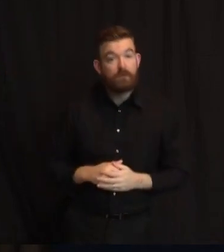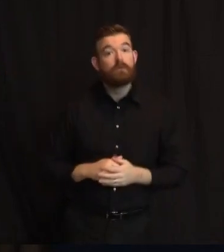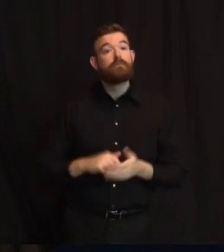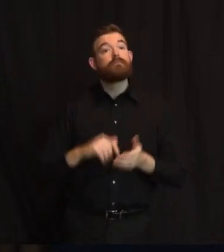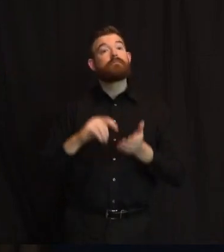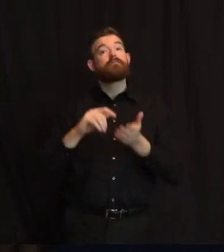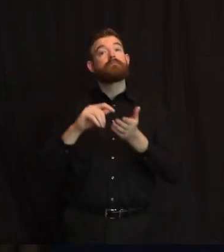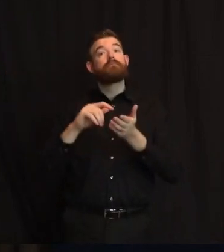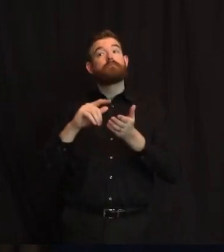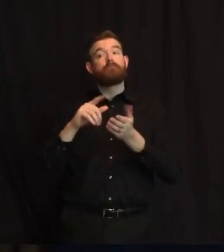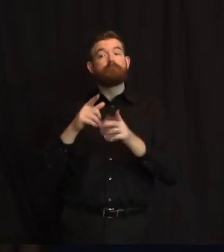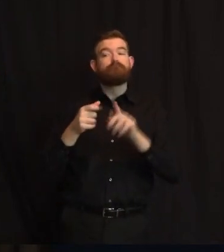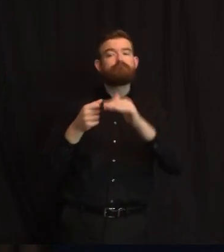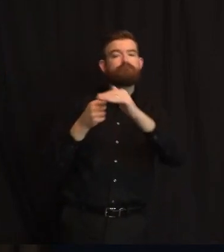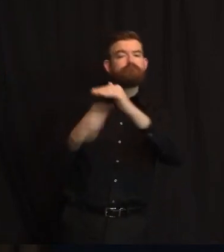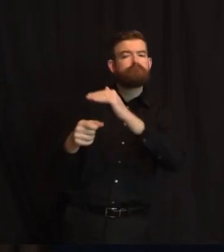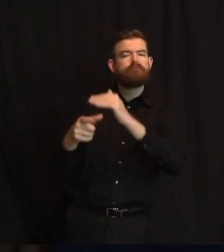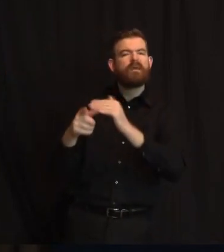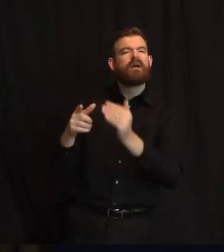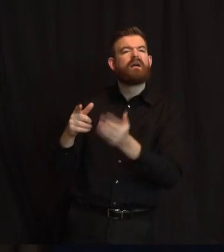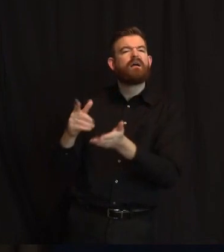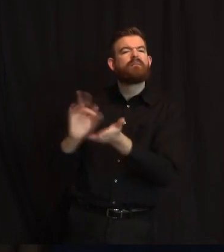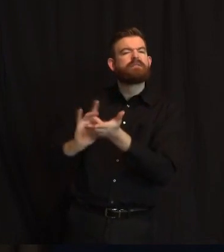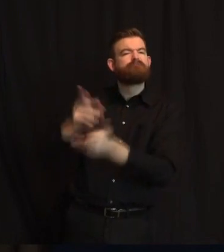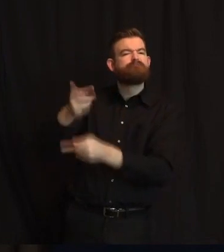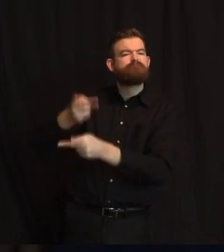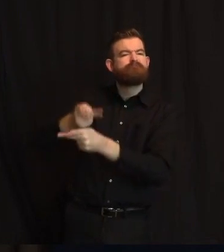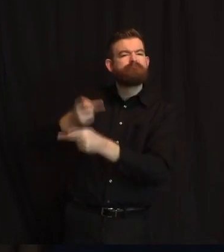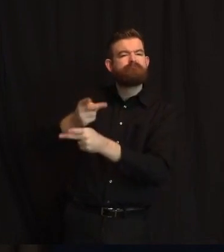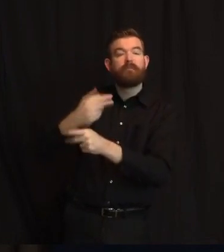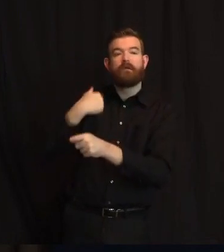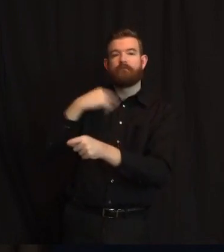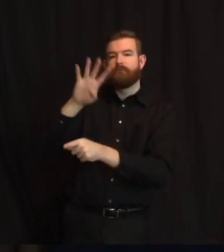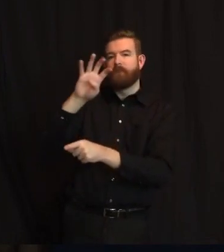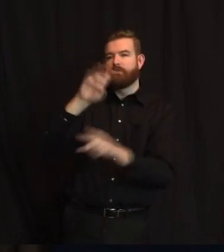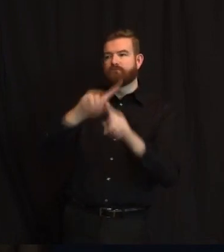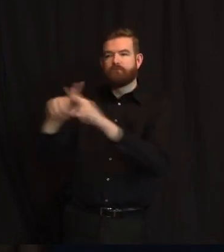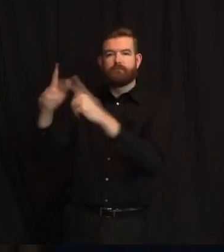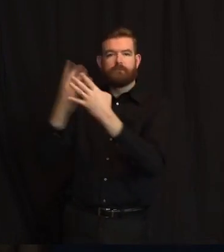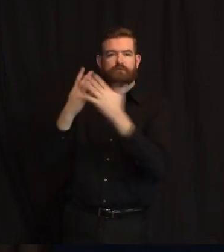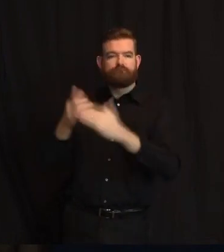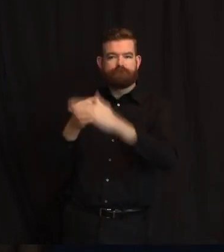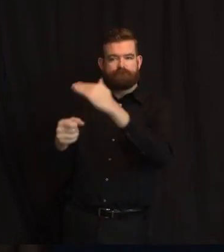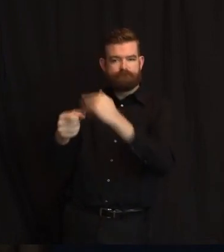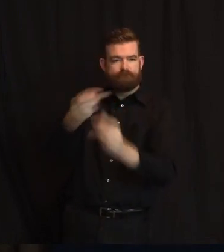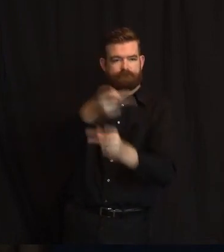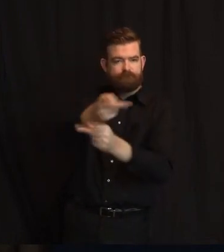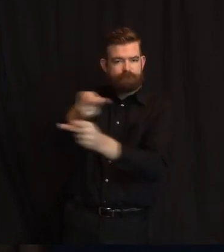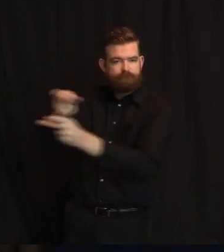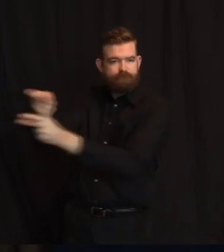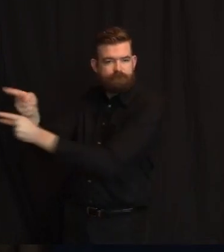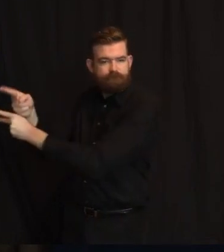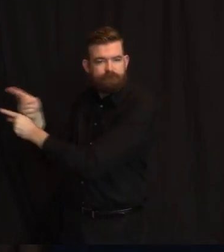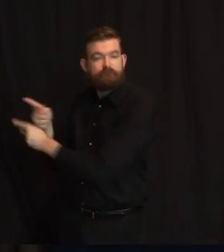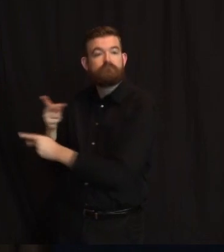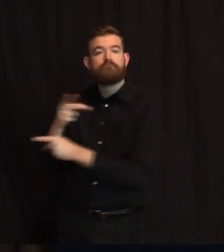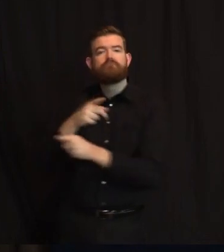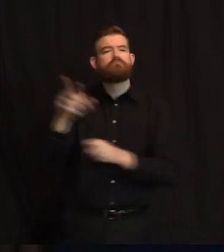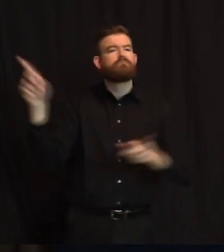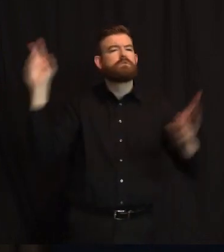quarantine status. And as far as our staff is concerned, we have over 1,000 of